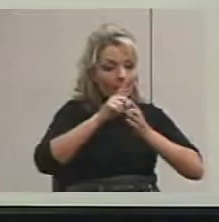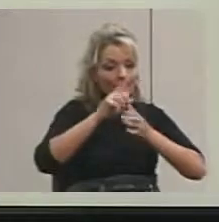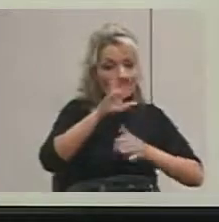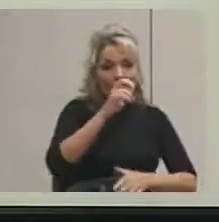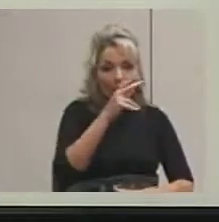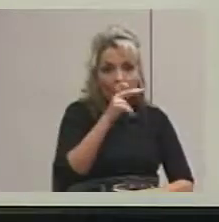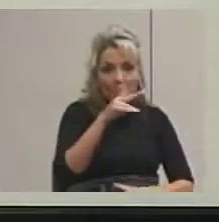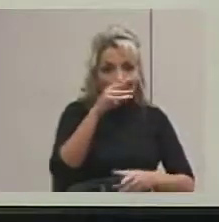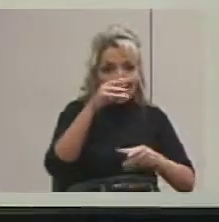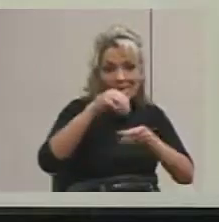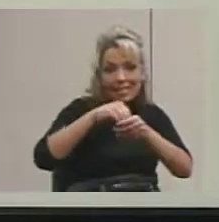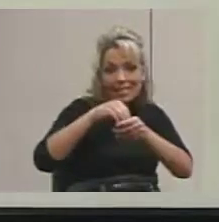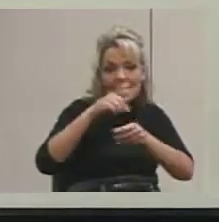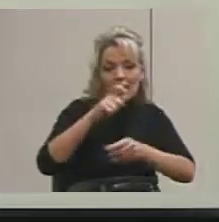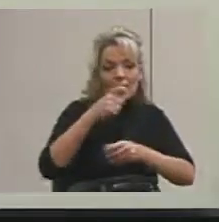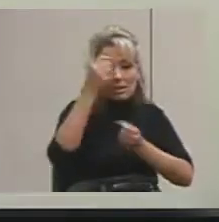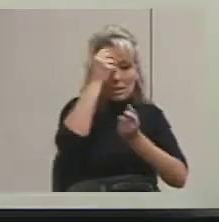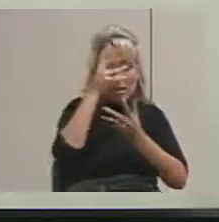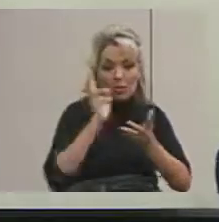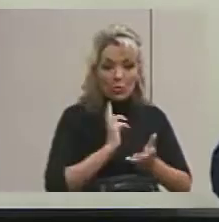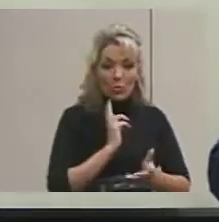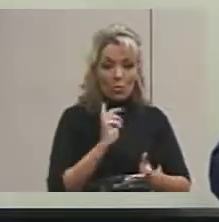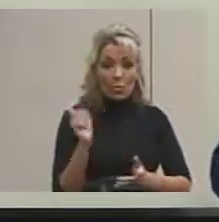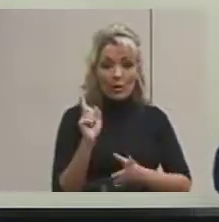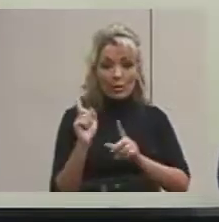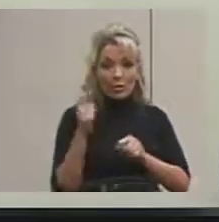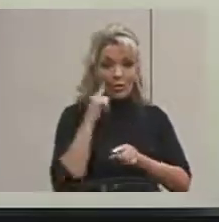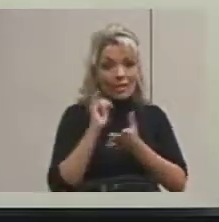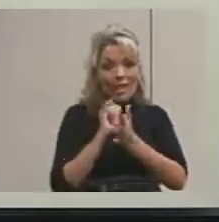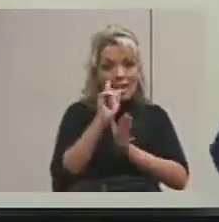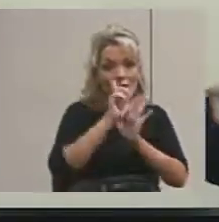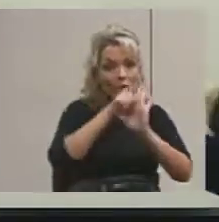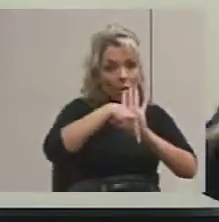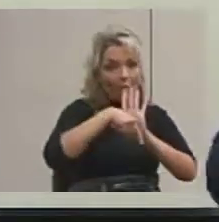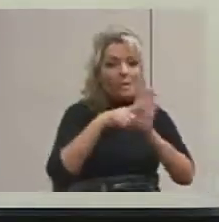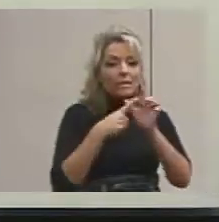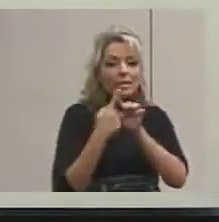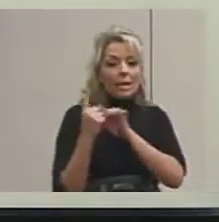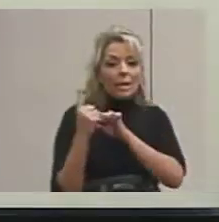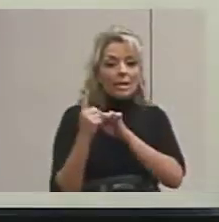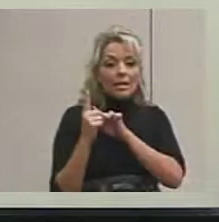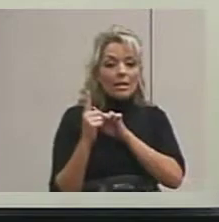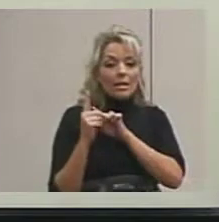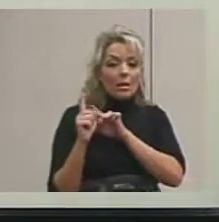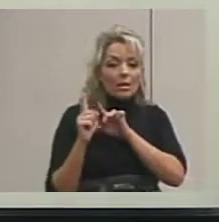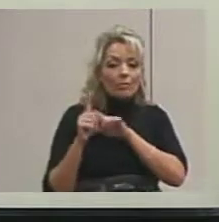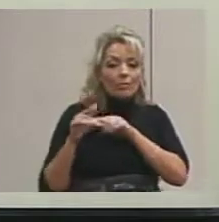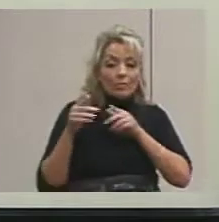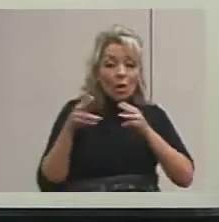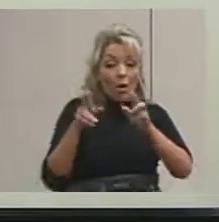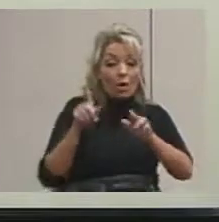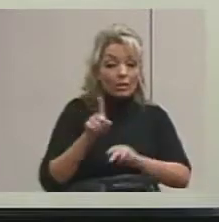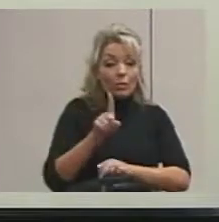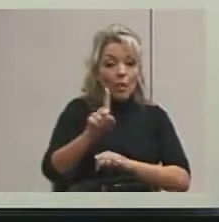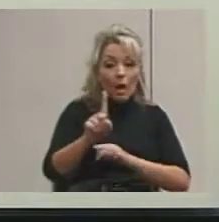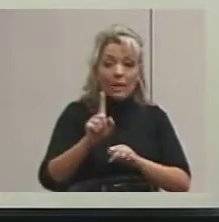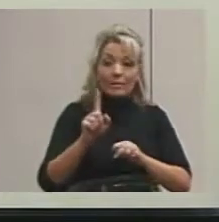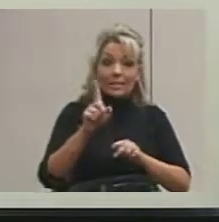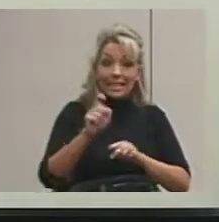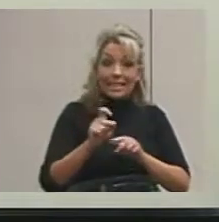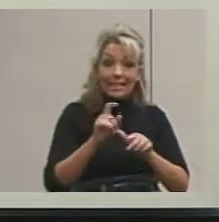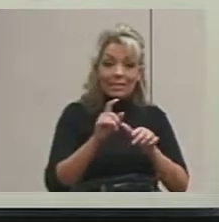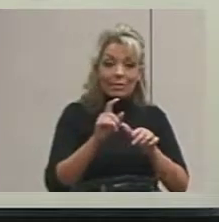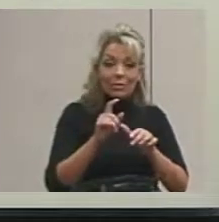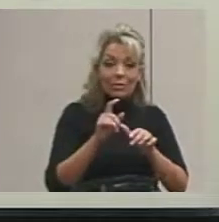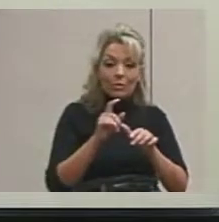tell us where he's going to be for that 30 minutes. And when we just walk the halls and things, they have to be where it is. And that's completely